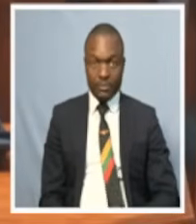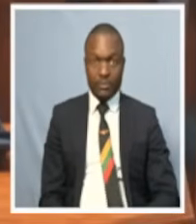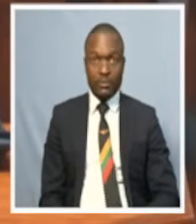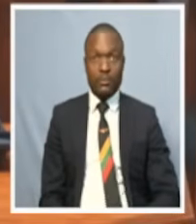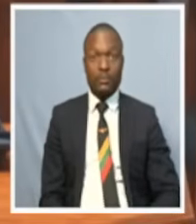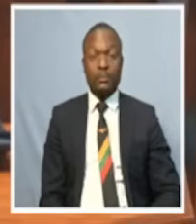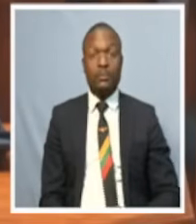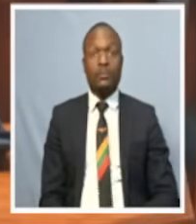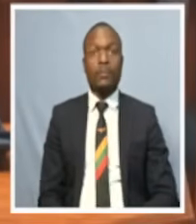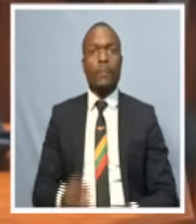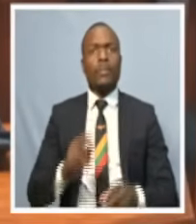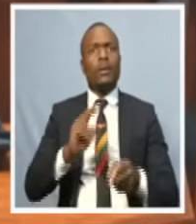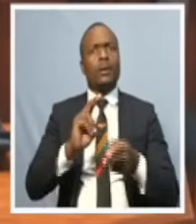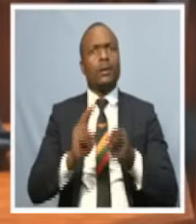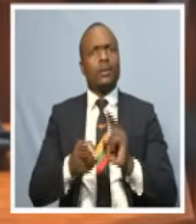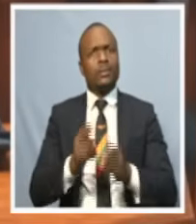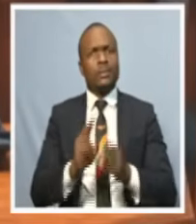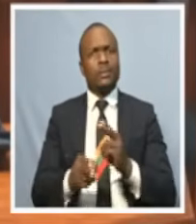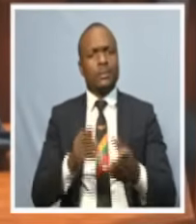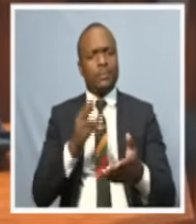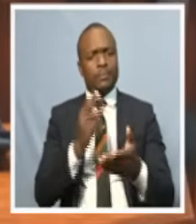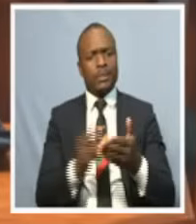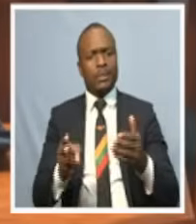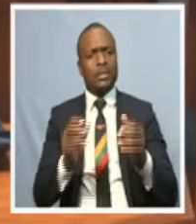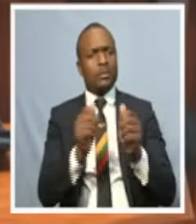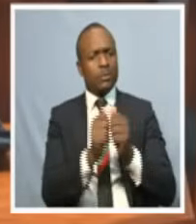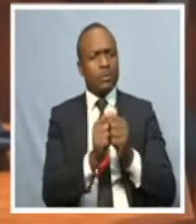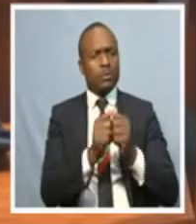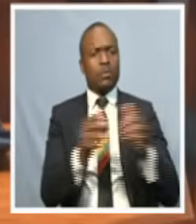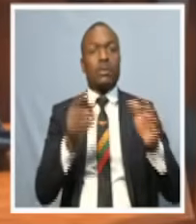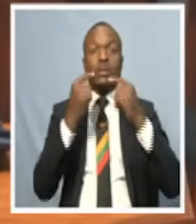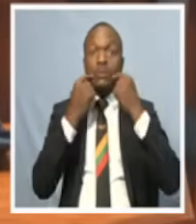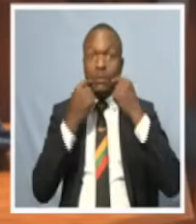We now move to urgent matters without notice.